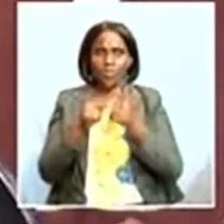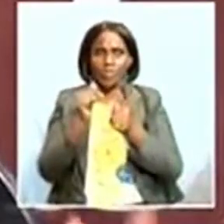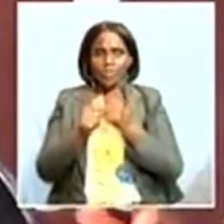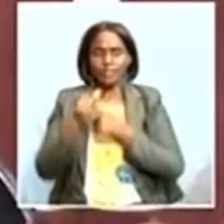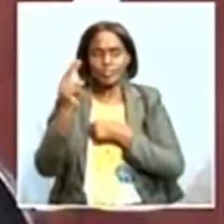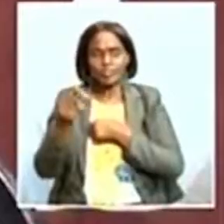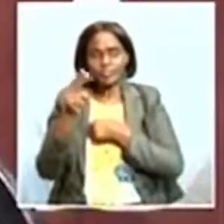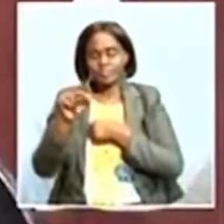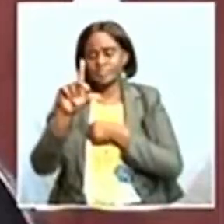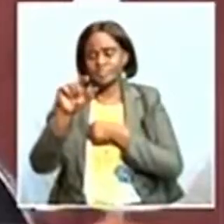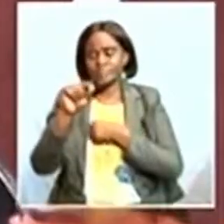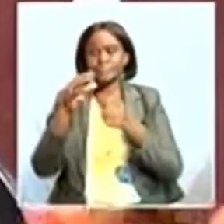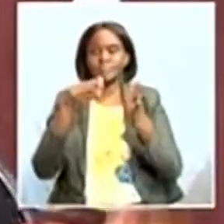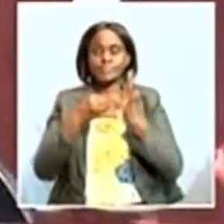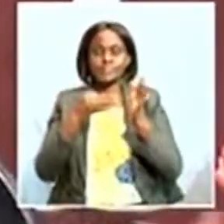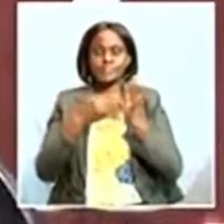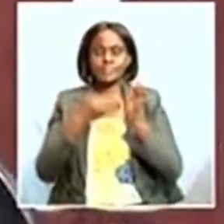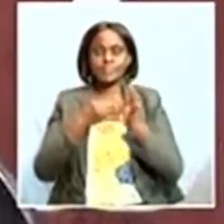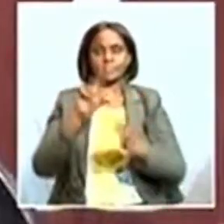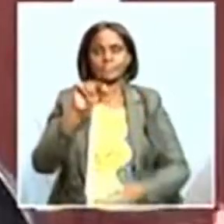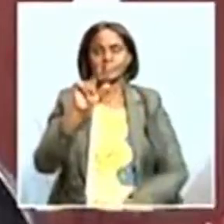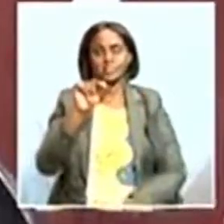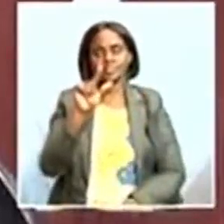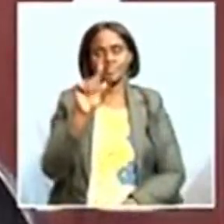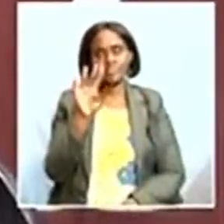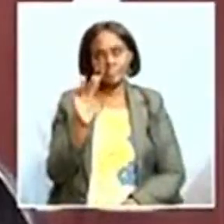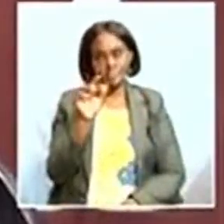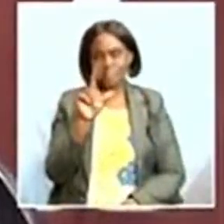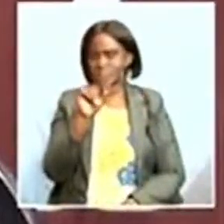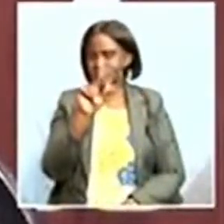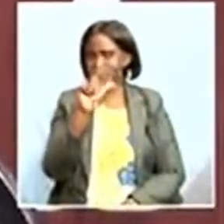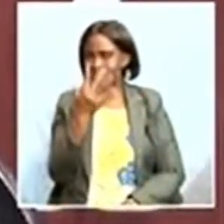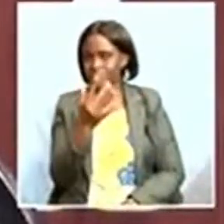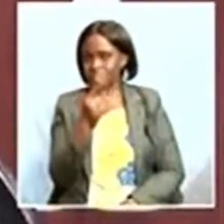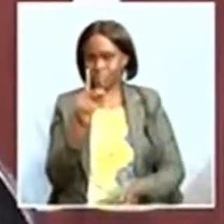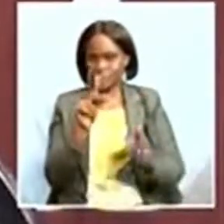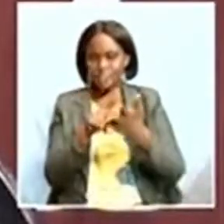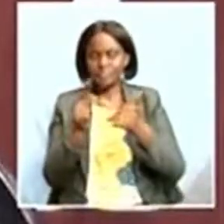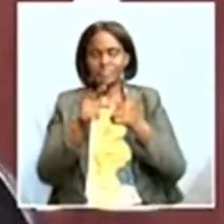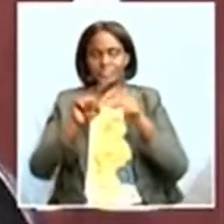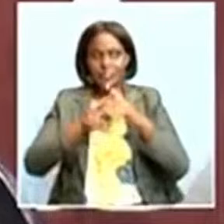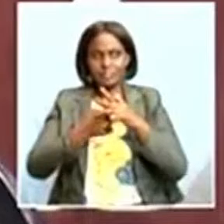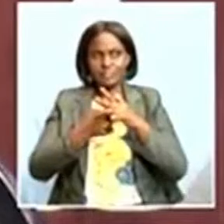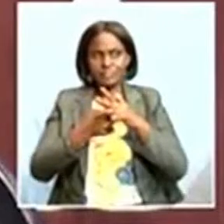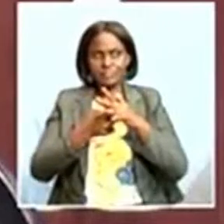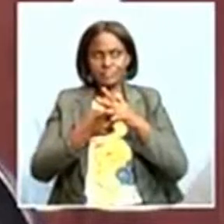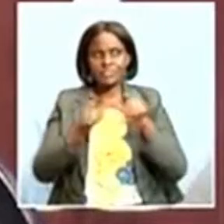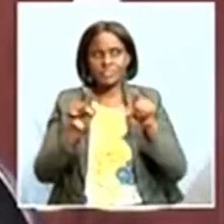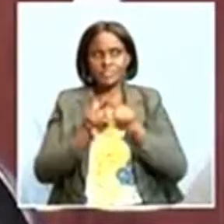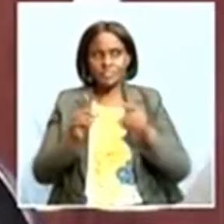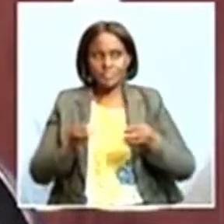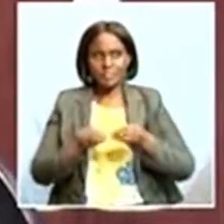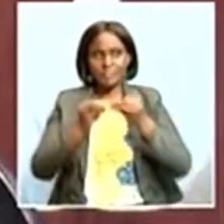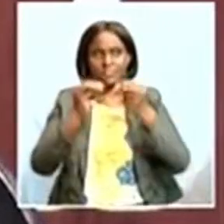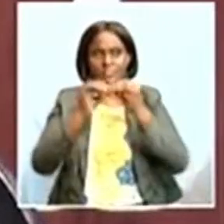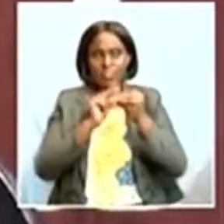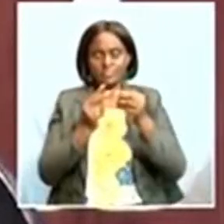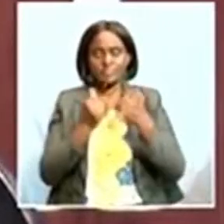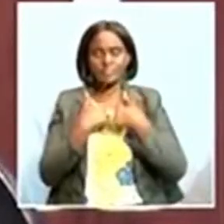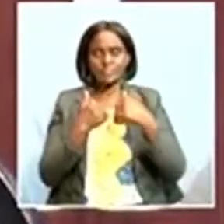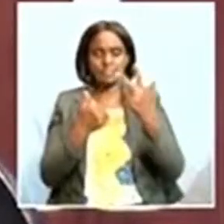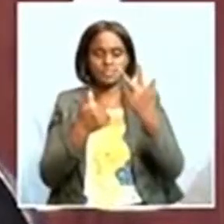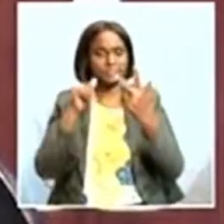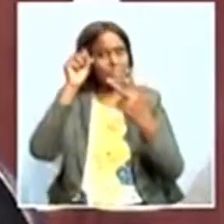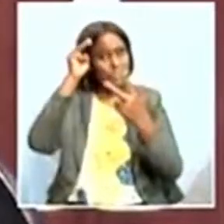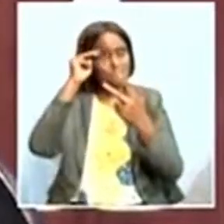20th February 2025, and business of the House should be beginning shortly. And in total, we have 3 ministerial